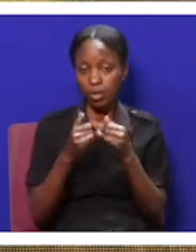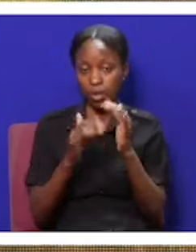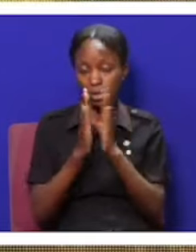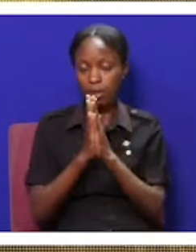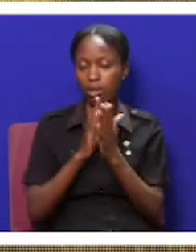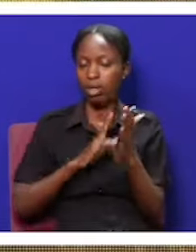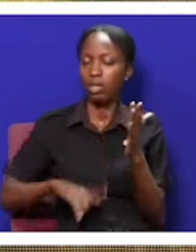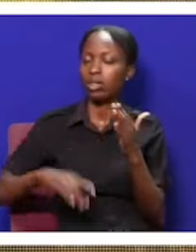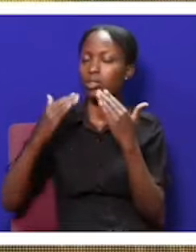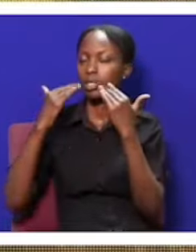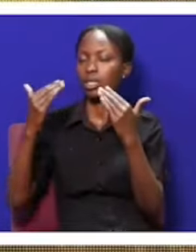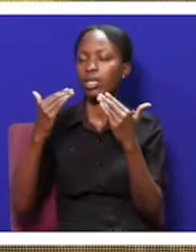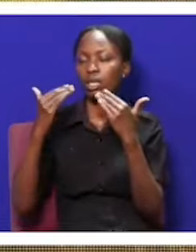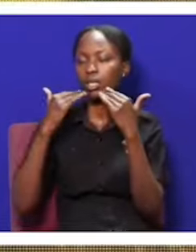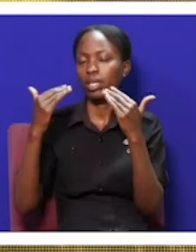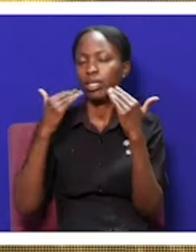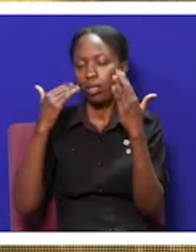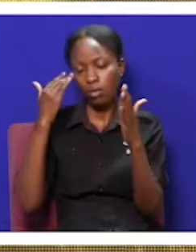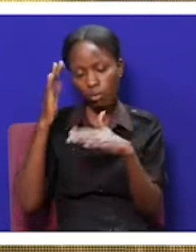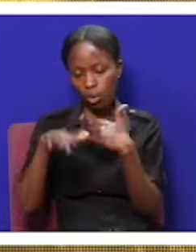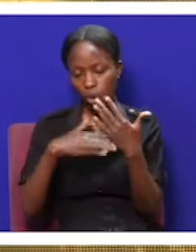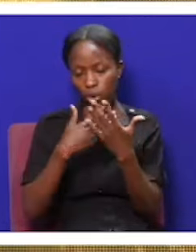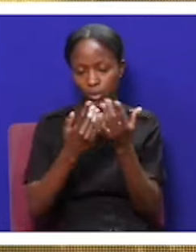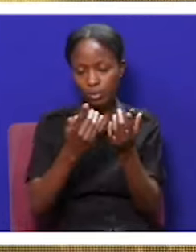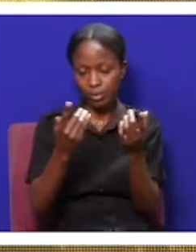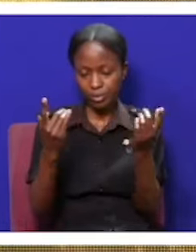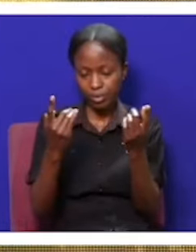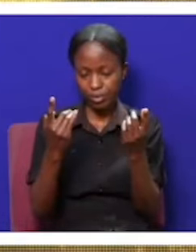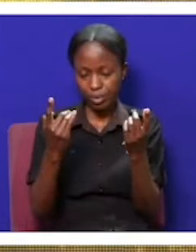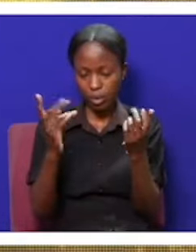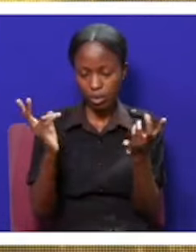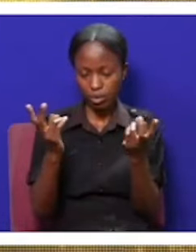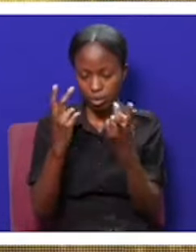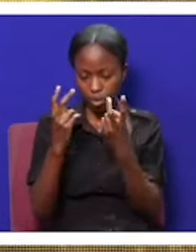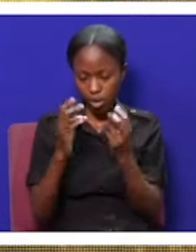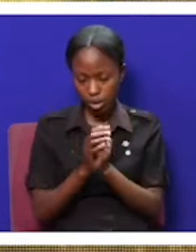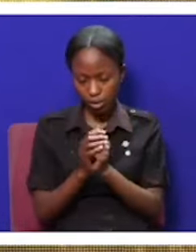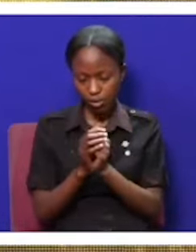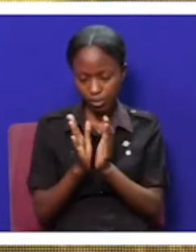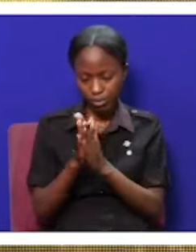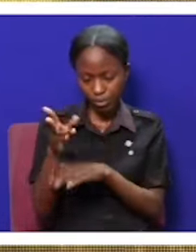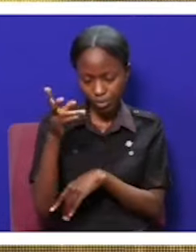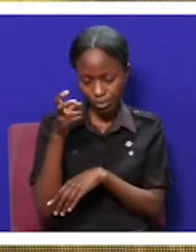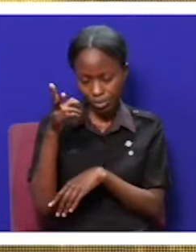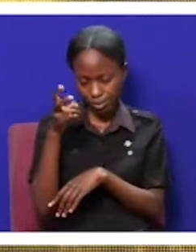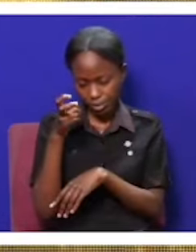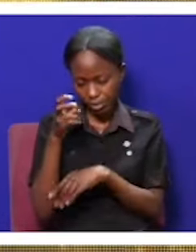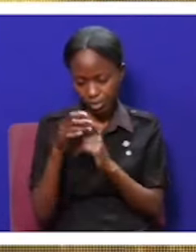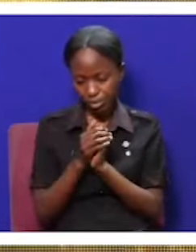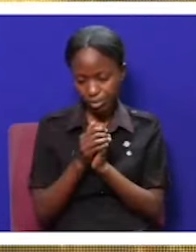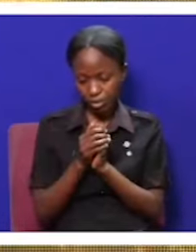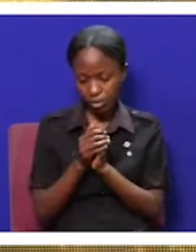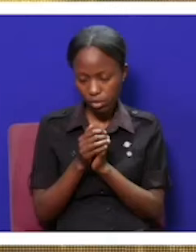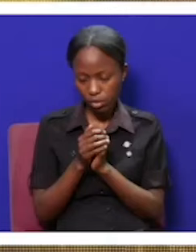Lord, we give you thanks. Thank you for every guy that tuned in and listened or watched